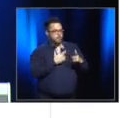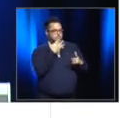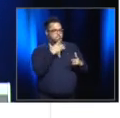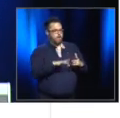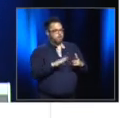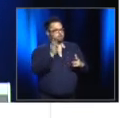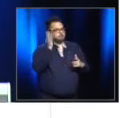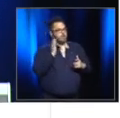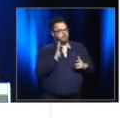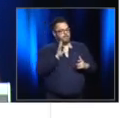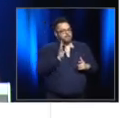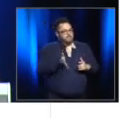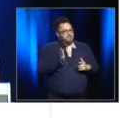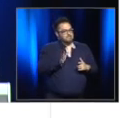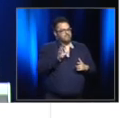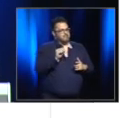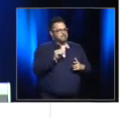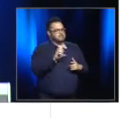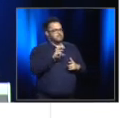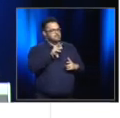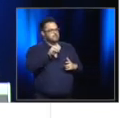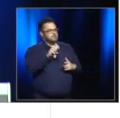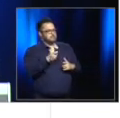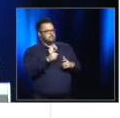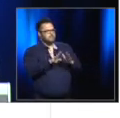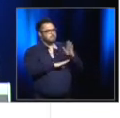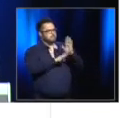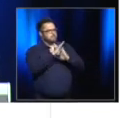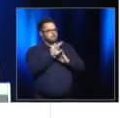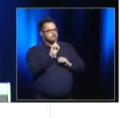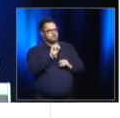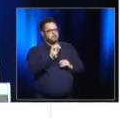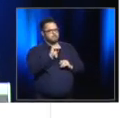60s conducted a big demographic program. They branded